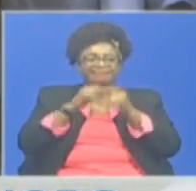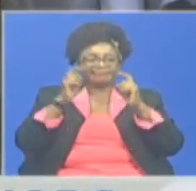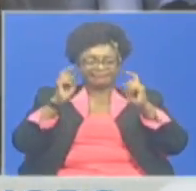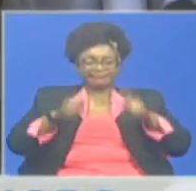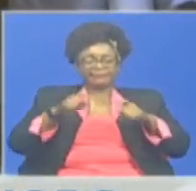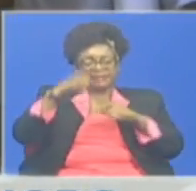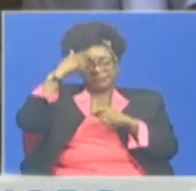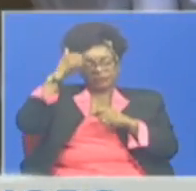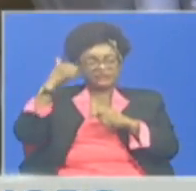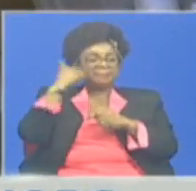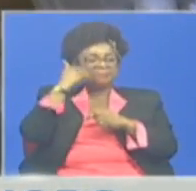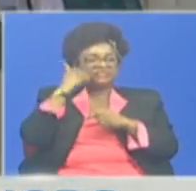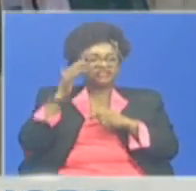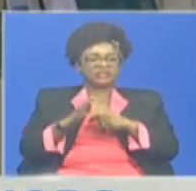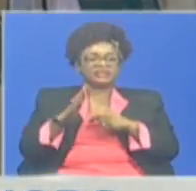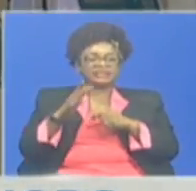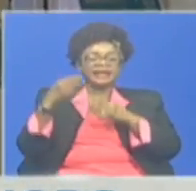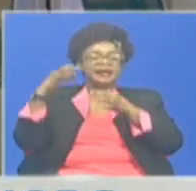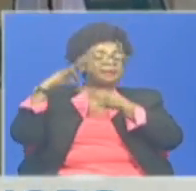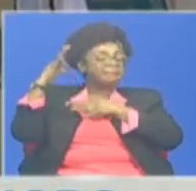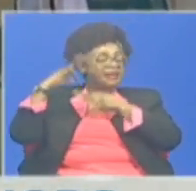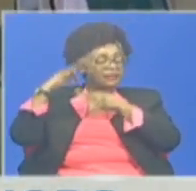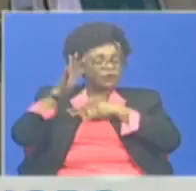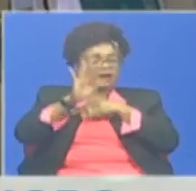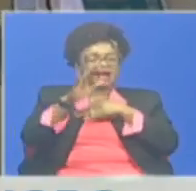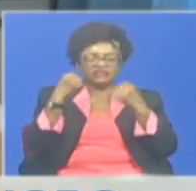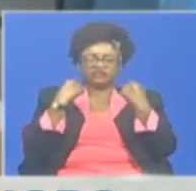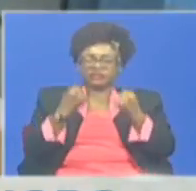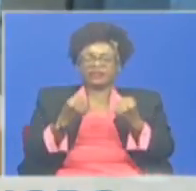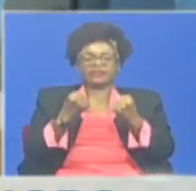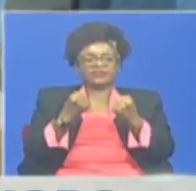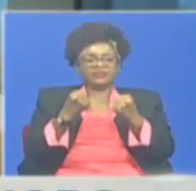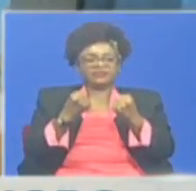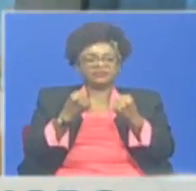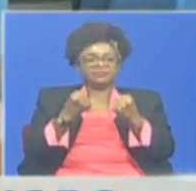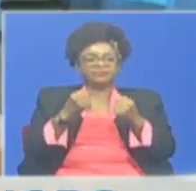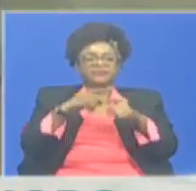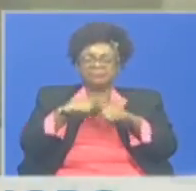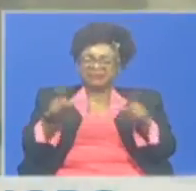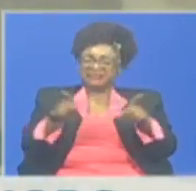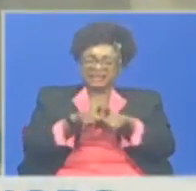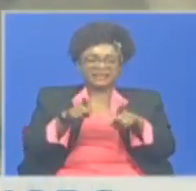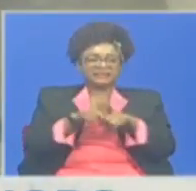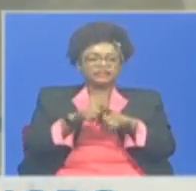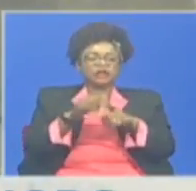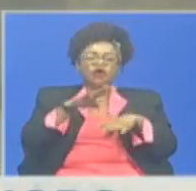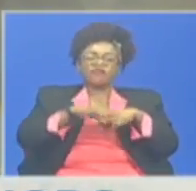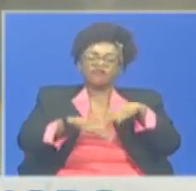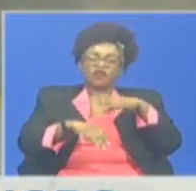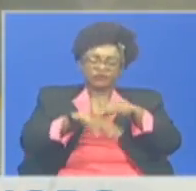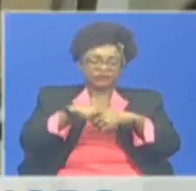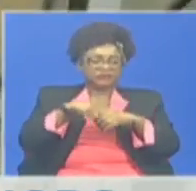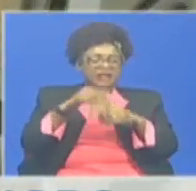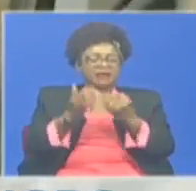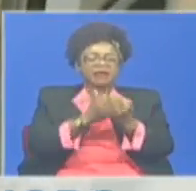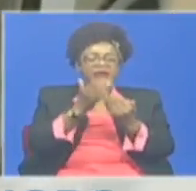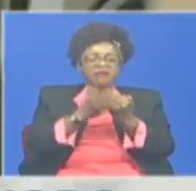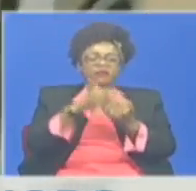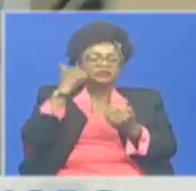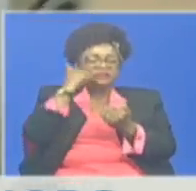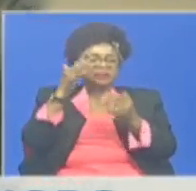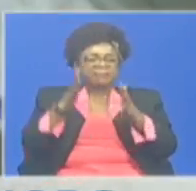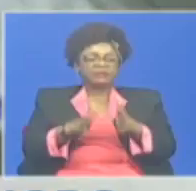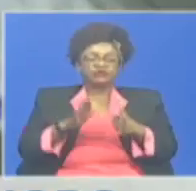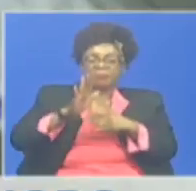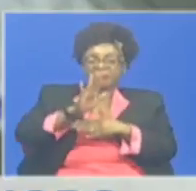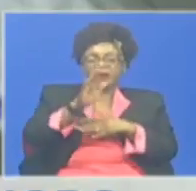patients depend on her strength to assure them that all will be well. But even as she comforts and cares for her patients, she and others worry